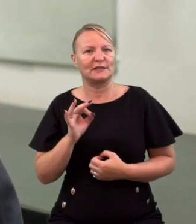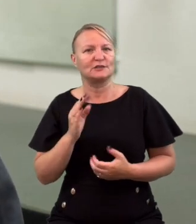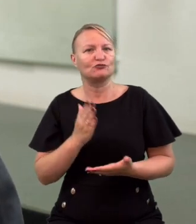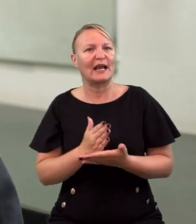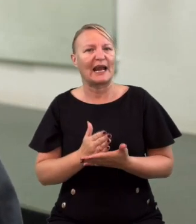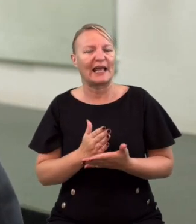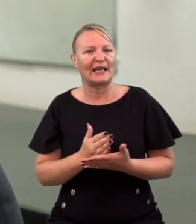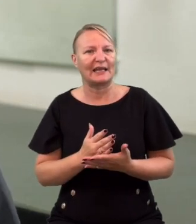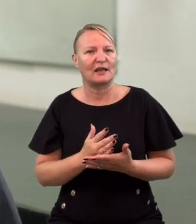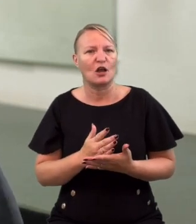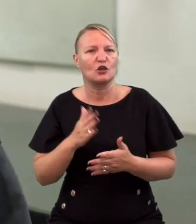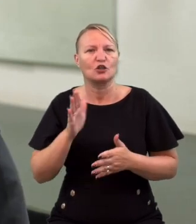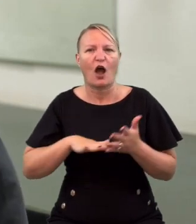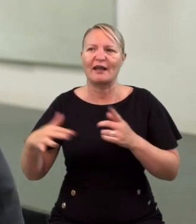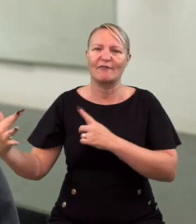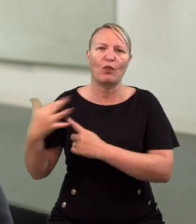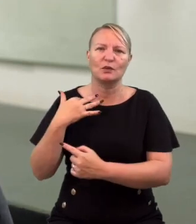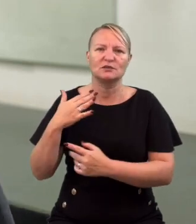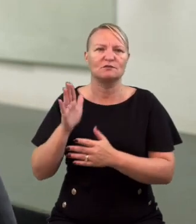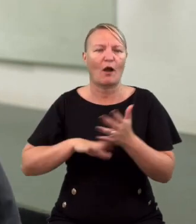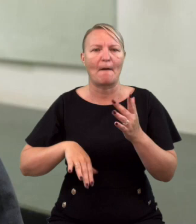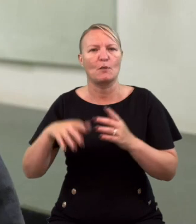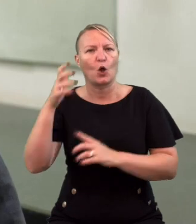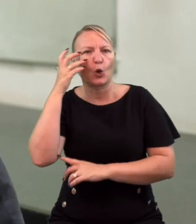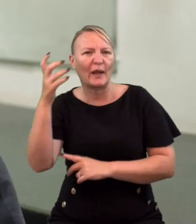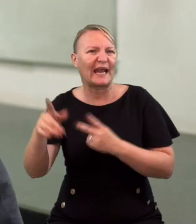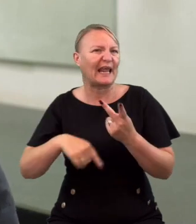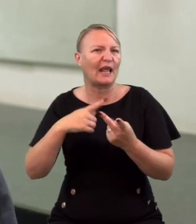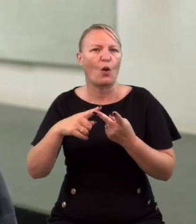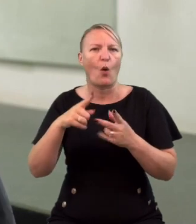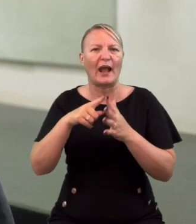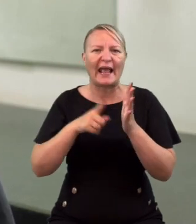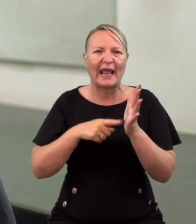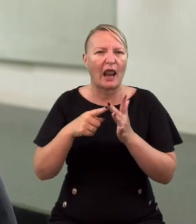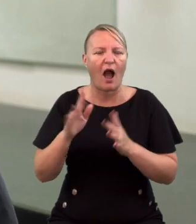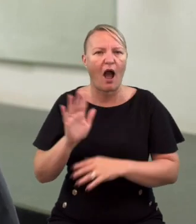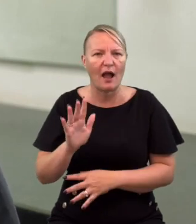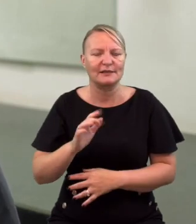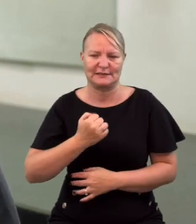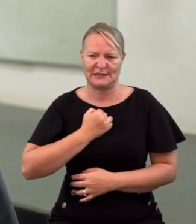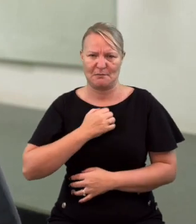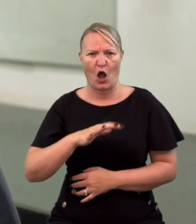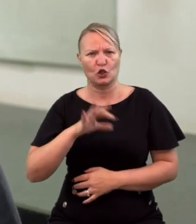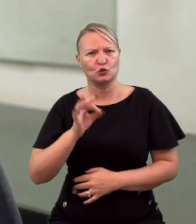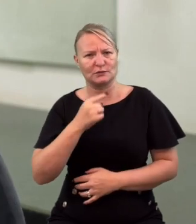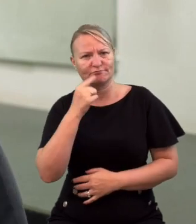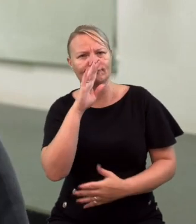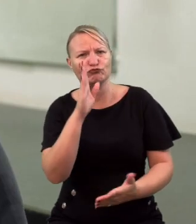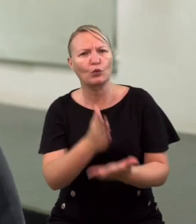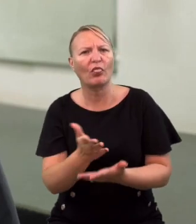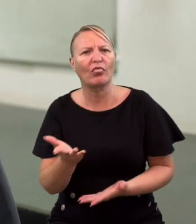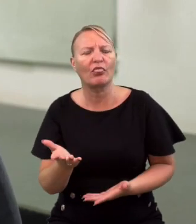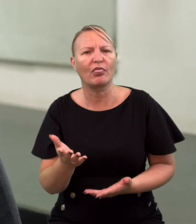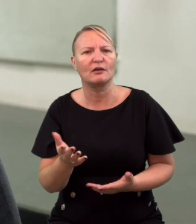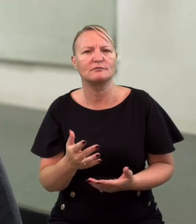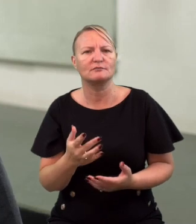own choice and not from his older sister Queenie or any of his friends Eli. He does it from his own choice, and